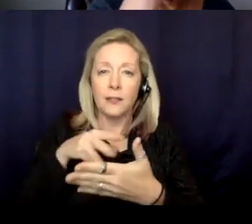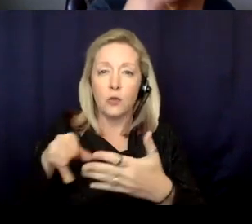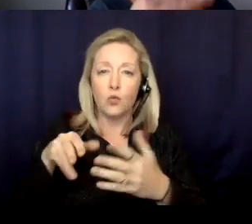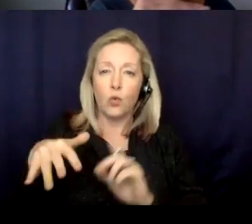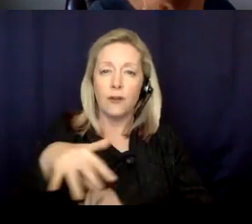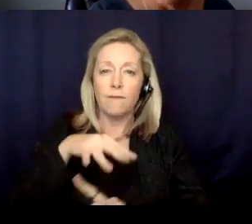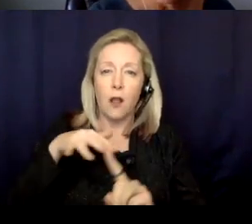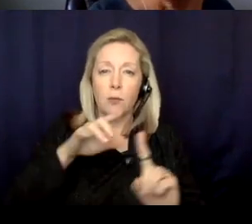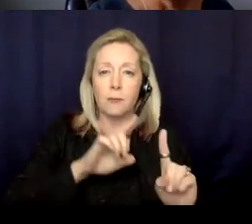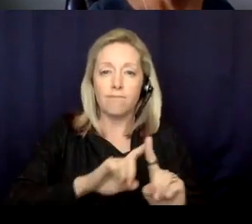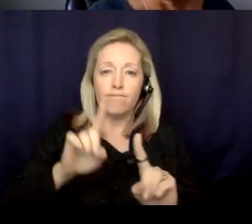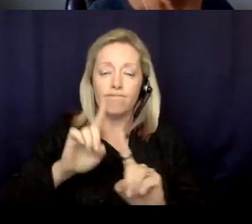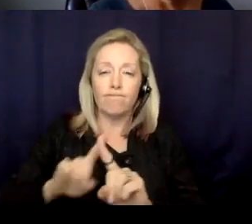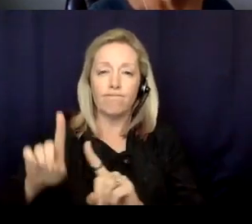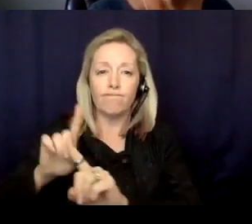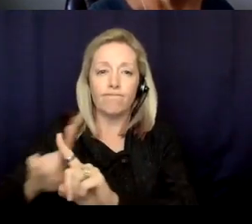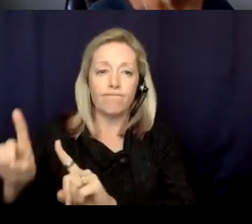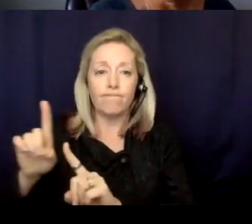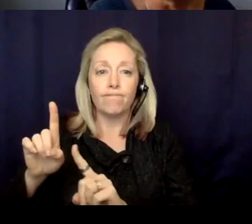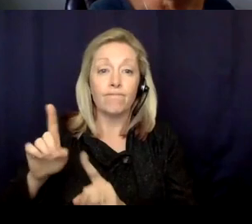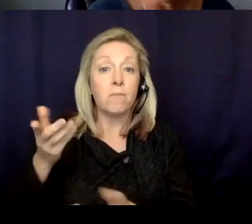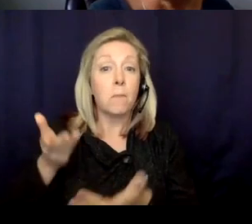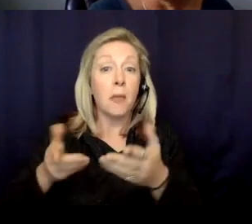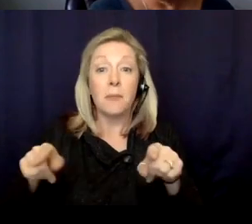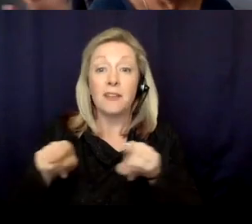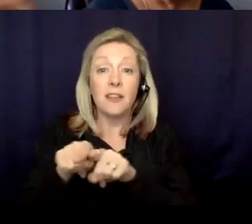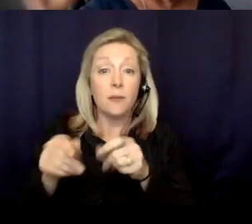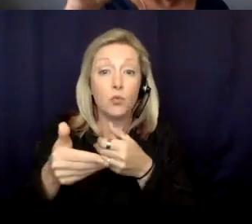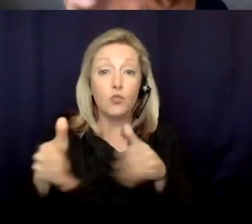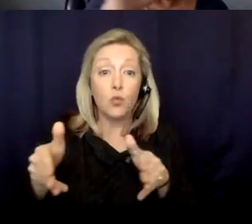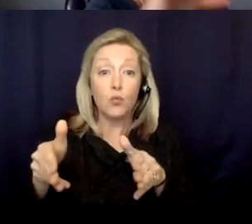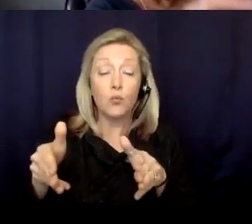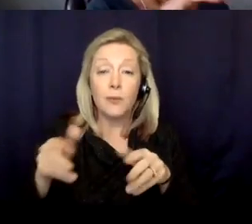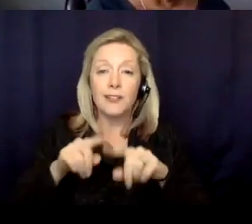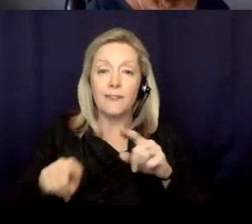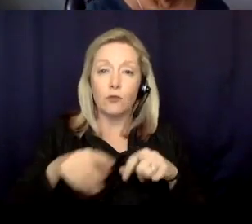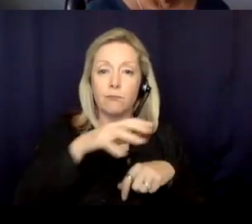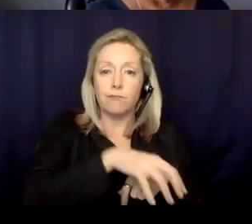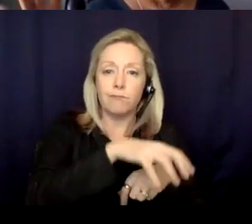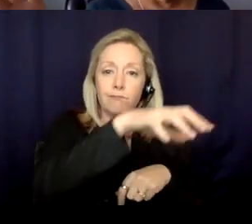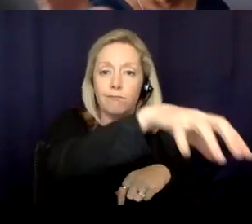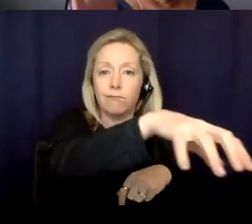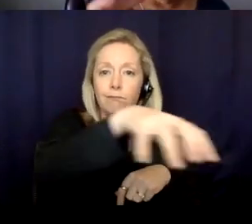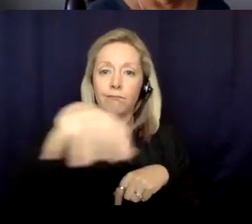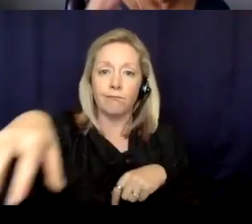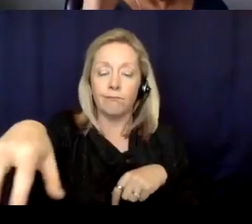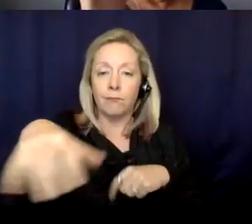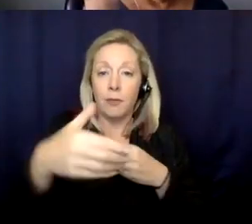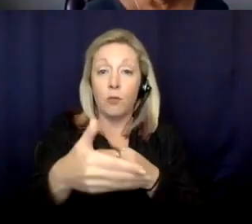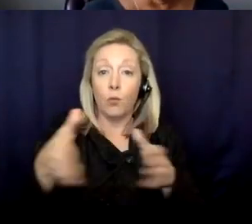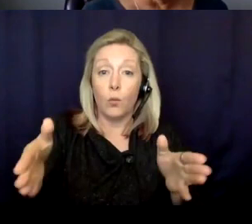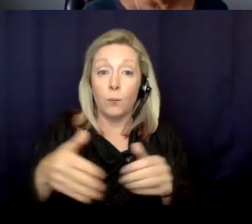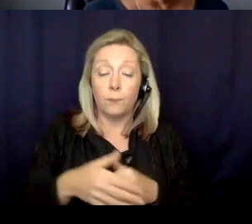day and the different environments. Even if it's in the same room, there may be different places in that room that we go.